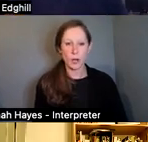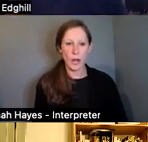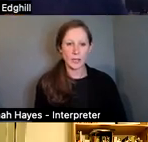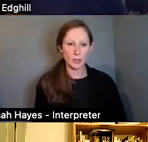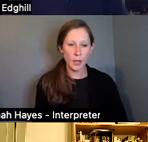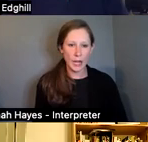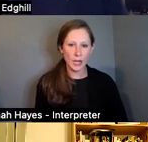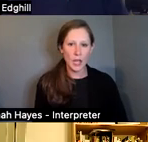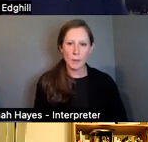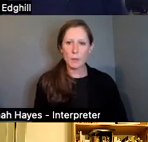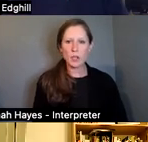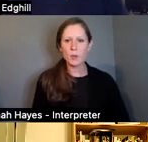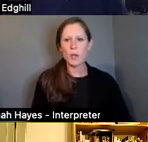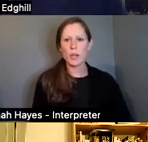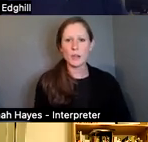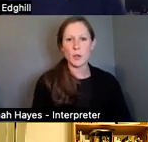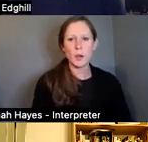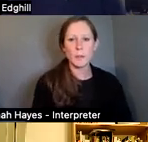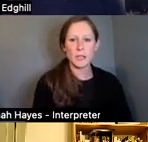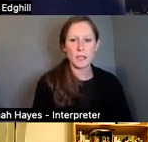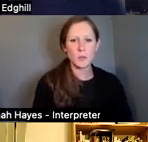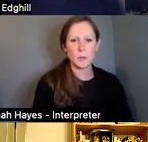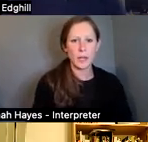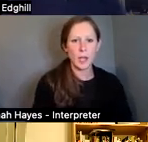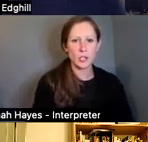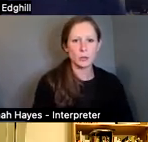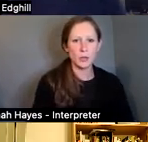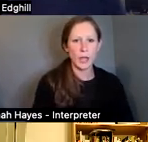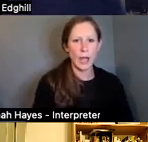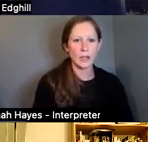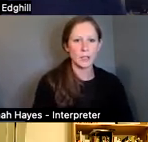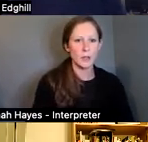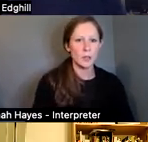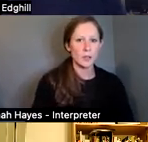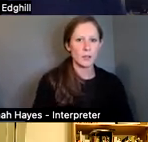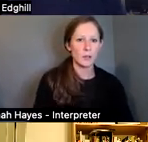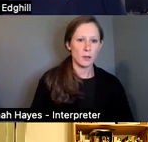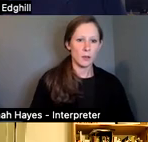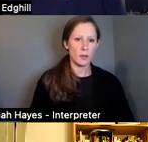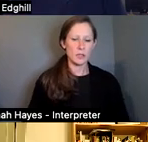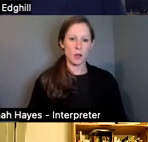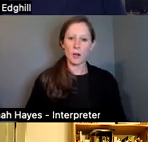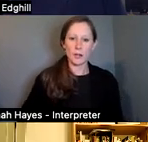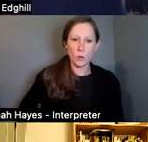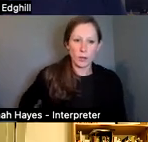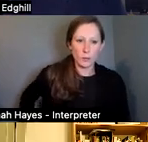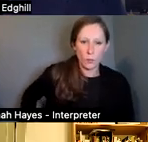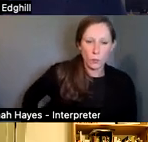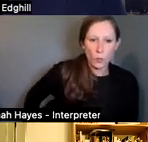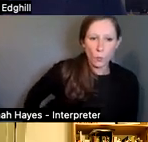thoughts were as they look at it, but I'm wondering what any of your opinions would be as you look at this